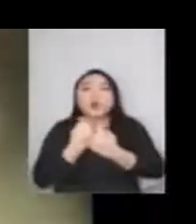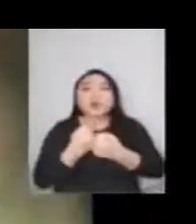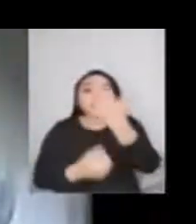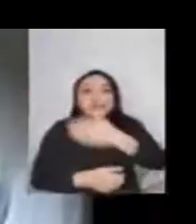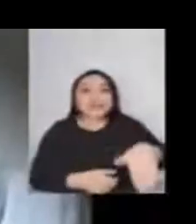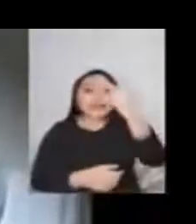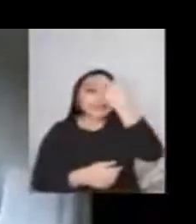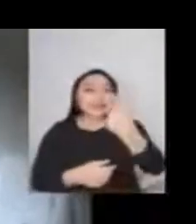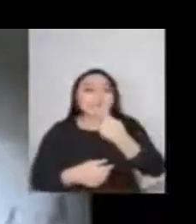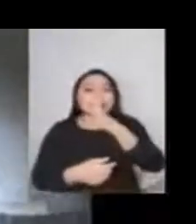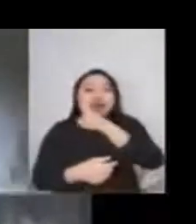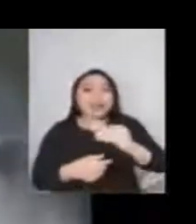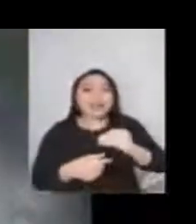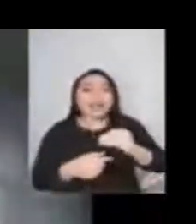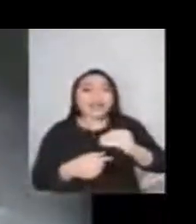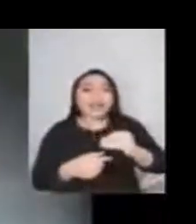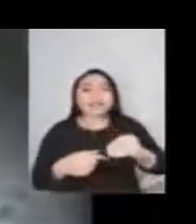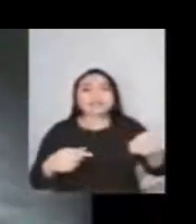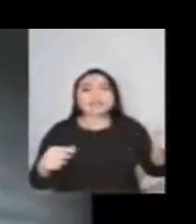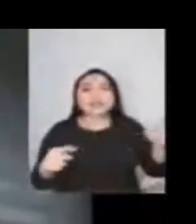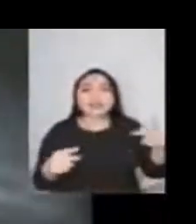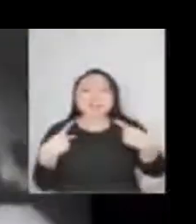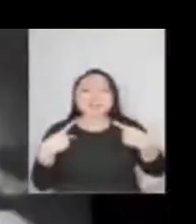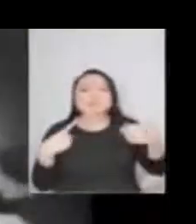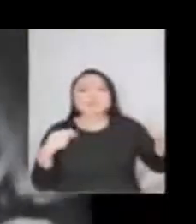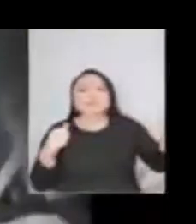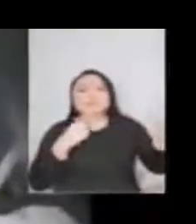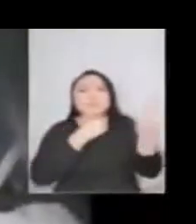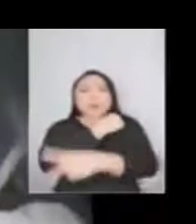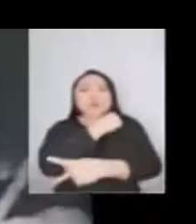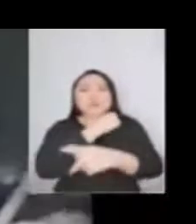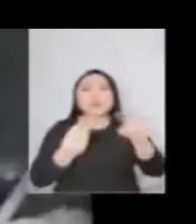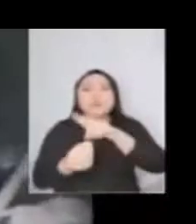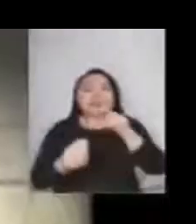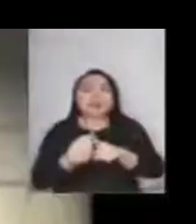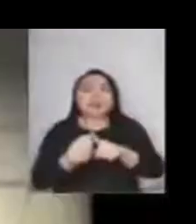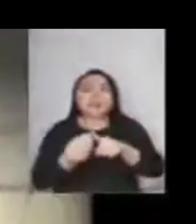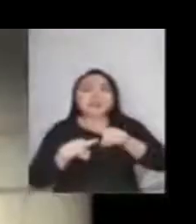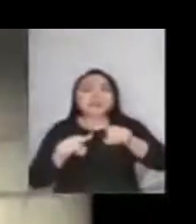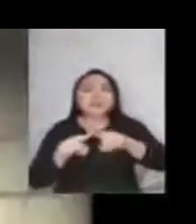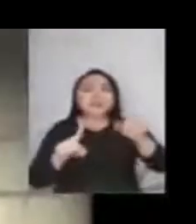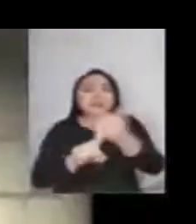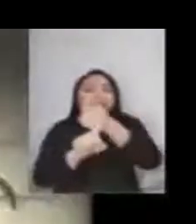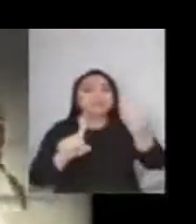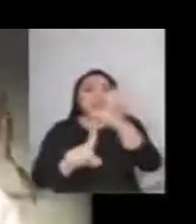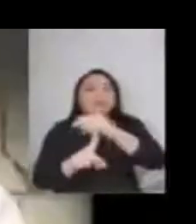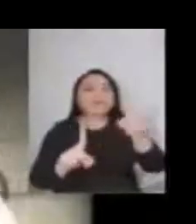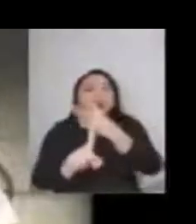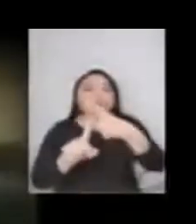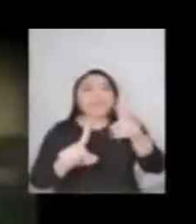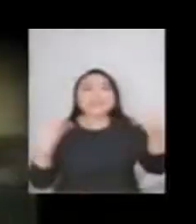promoting, protecting, and fulfilling the rights of women, many Filipino women and girls continue to suffer from